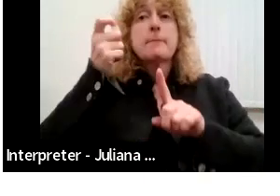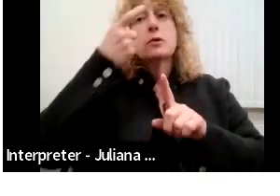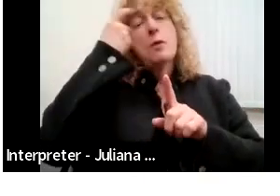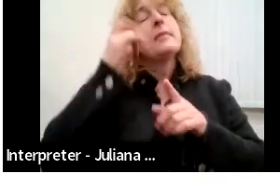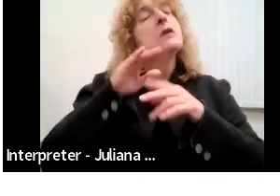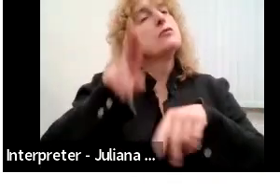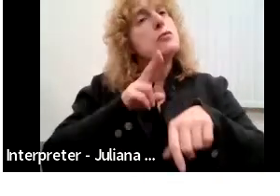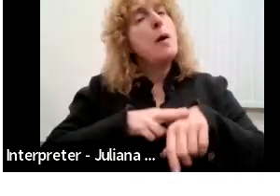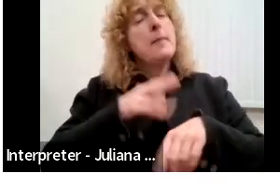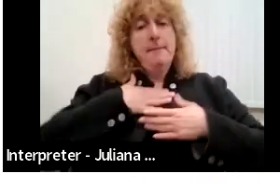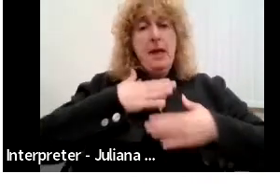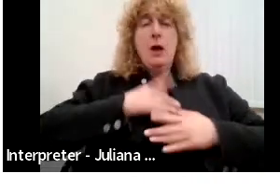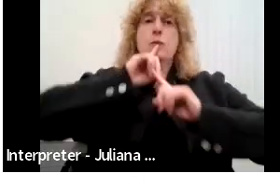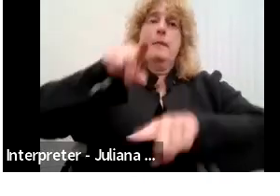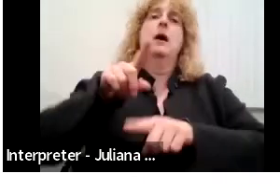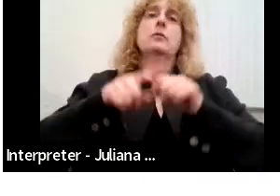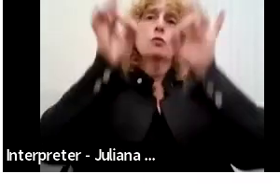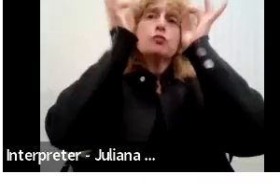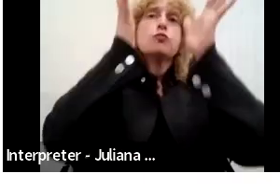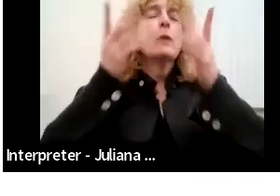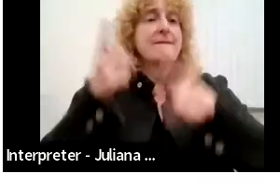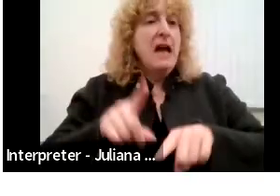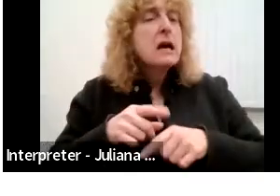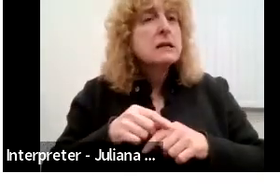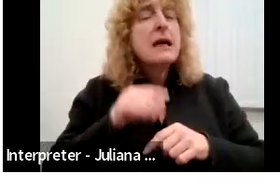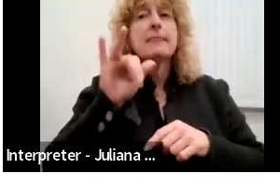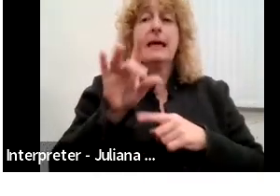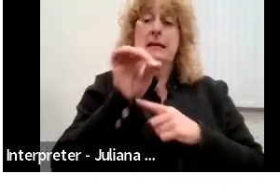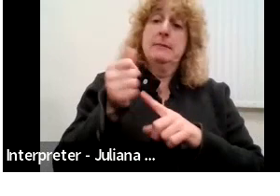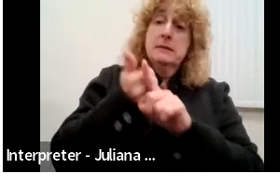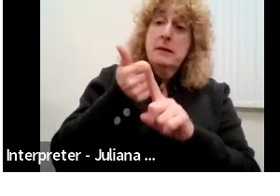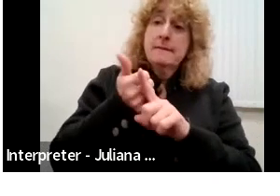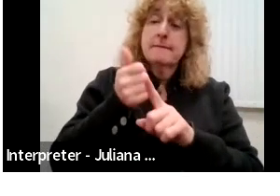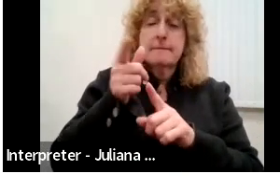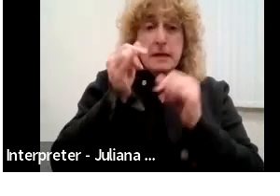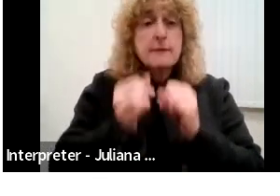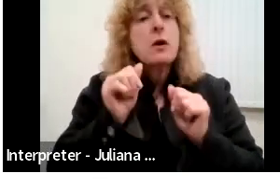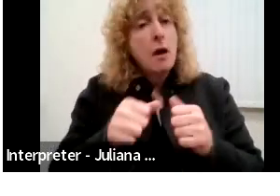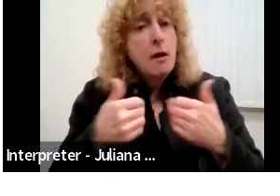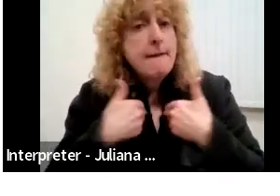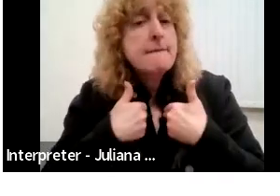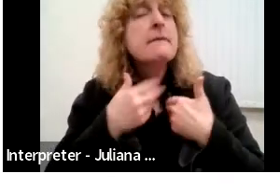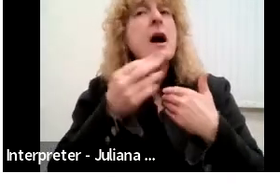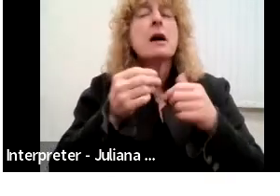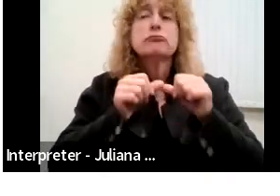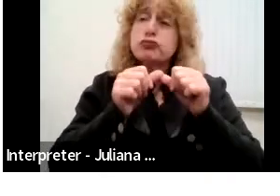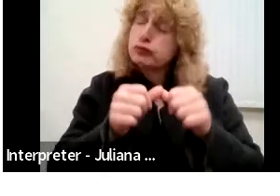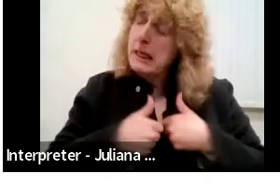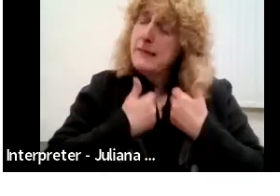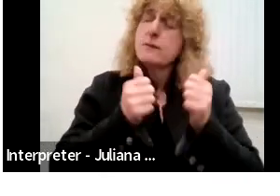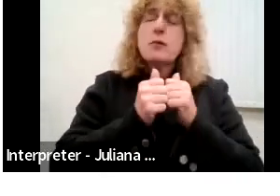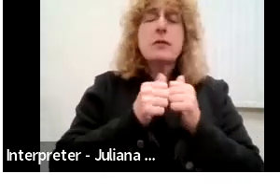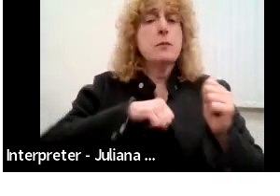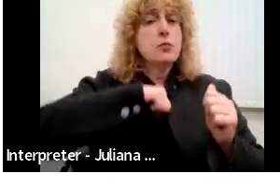body to a traumatic event. The disability itself is one that an individual can have and live with pride,